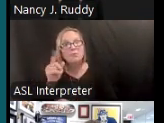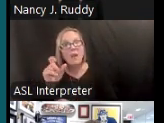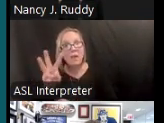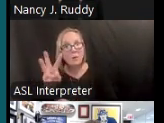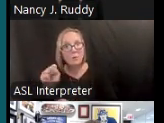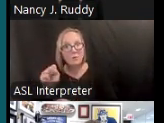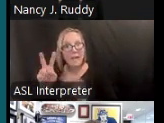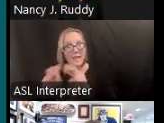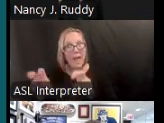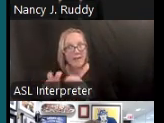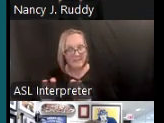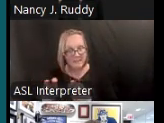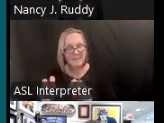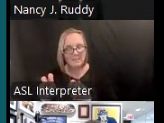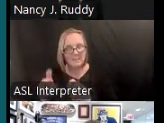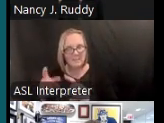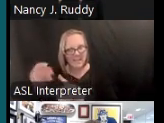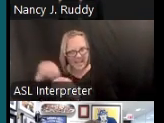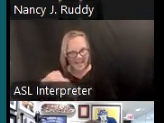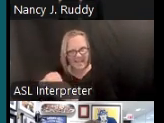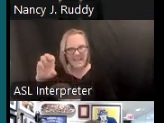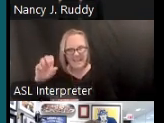on this building massing.